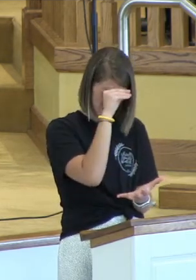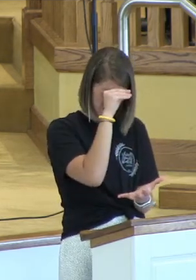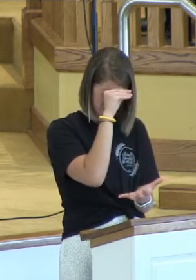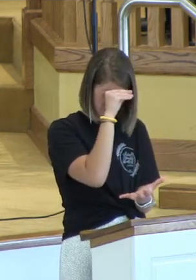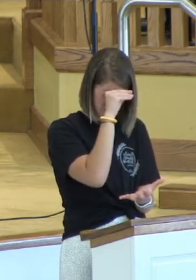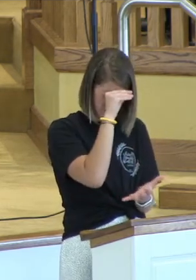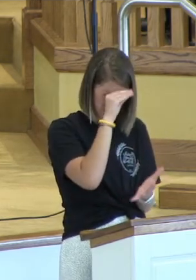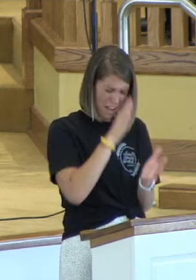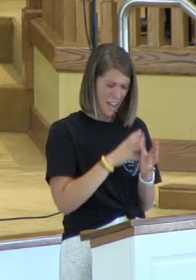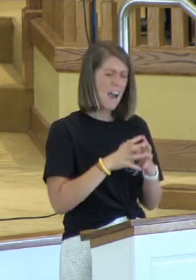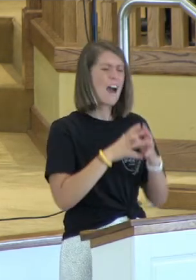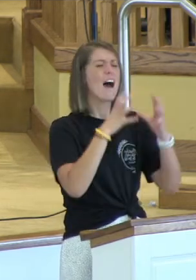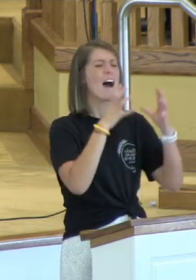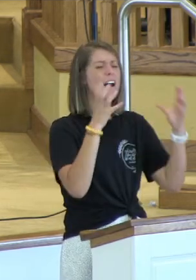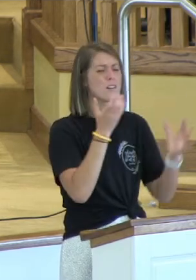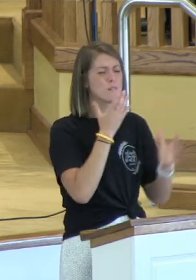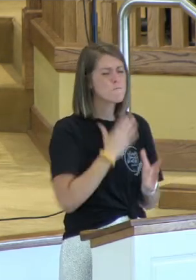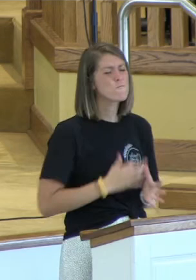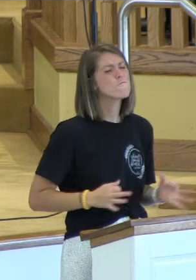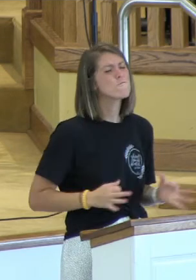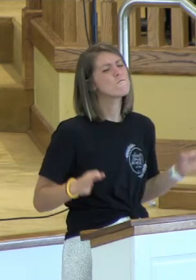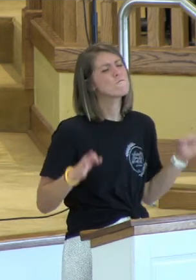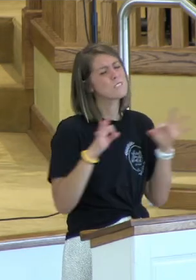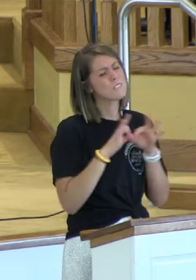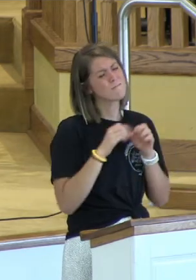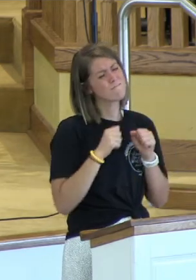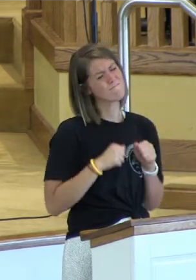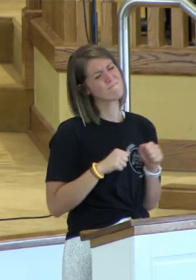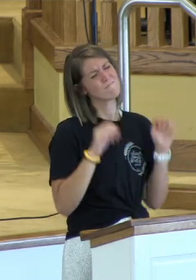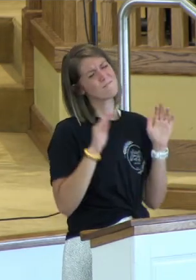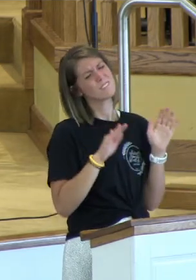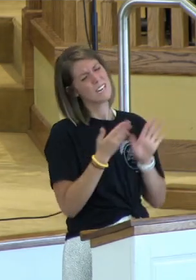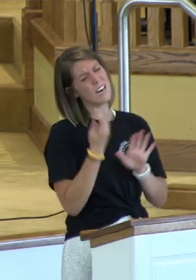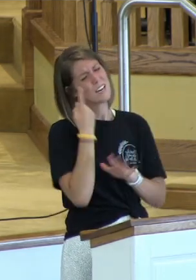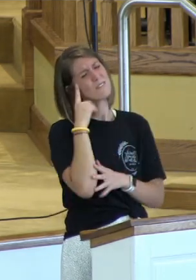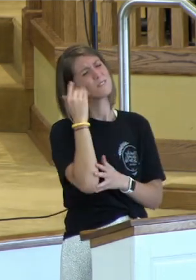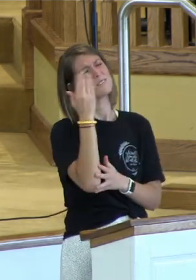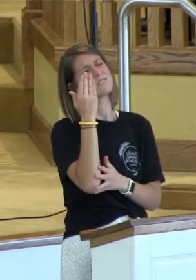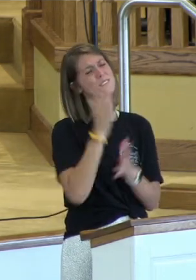how precious it is to die for the cause of Christ. We may never experience that.